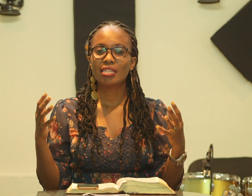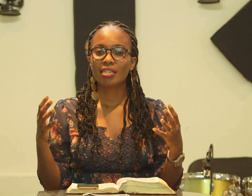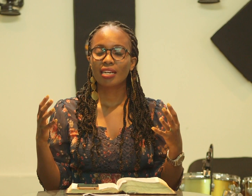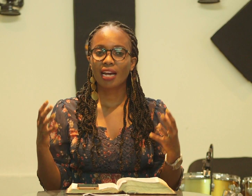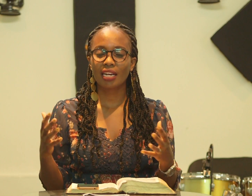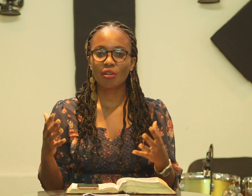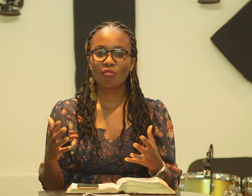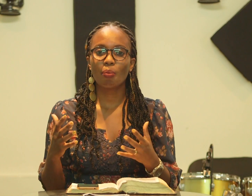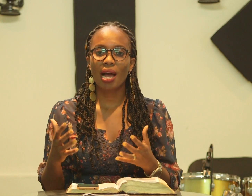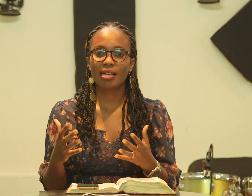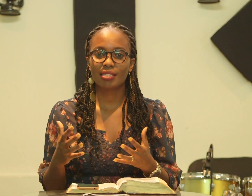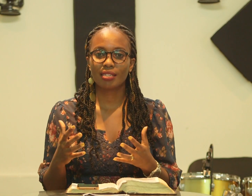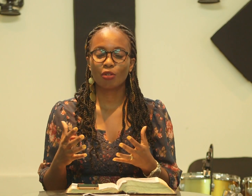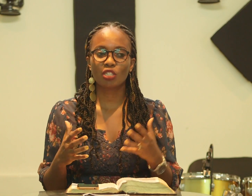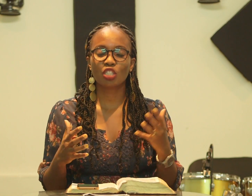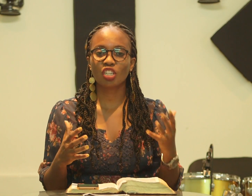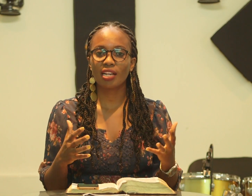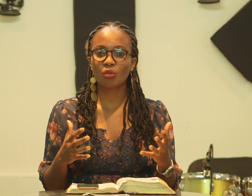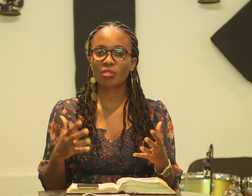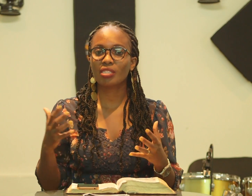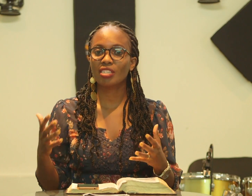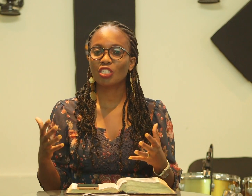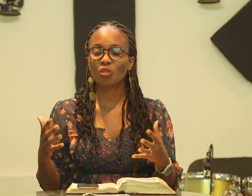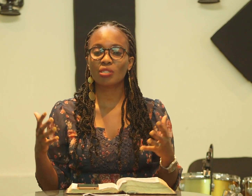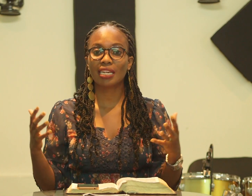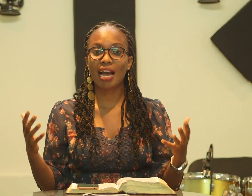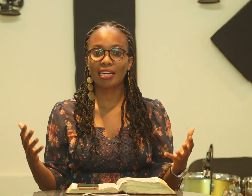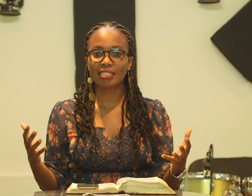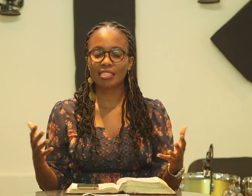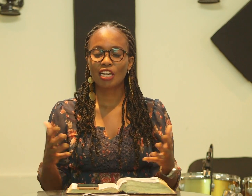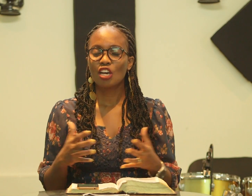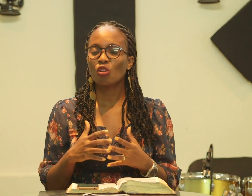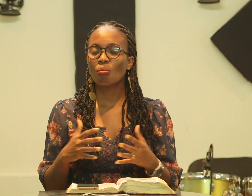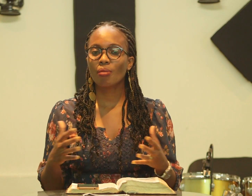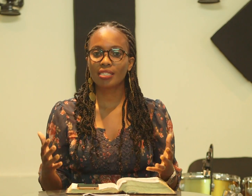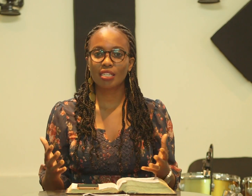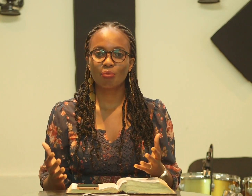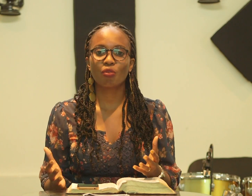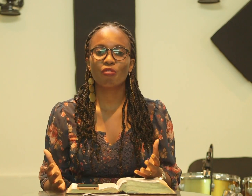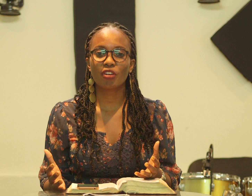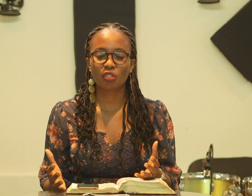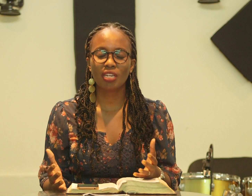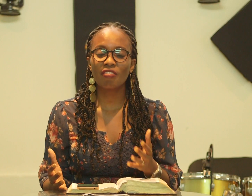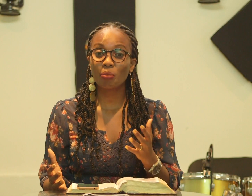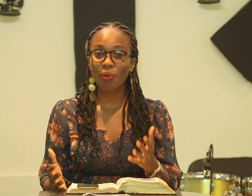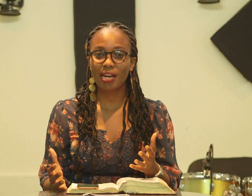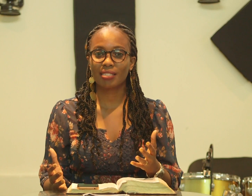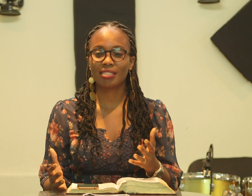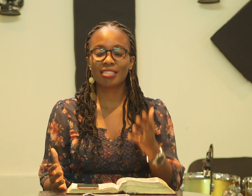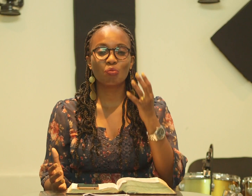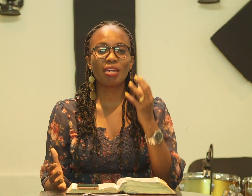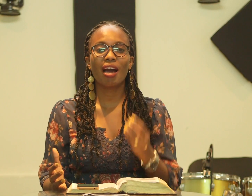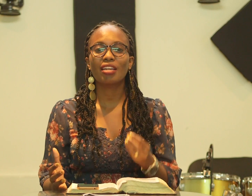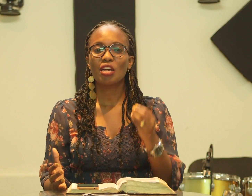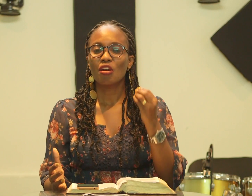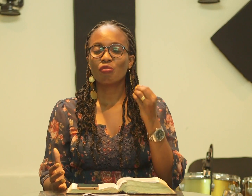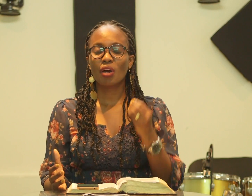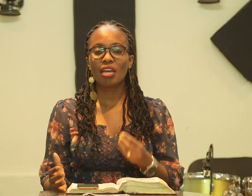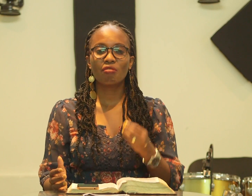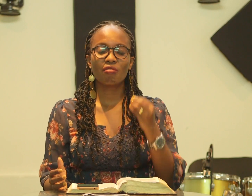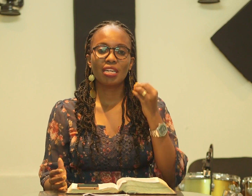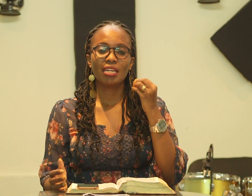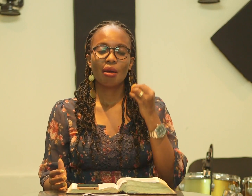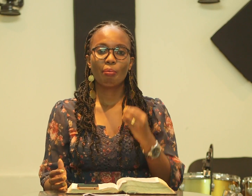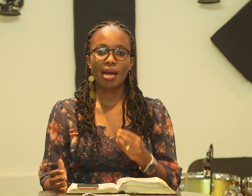any kind of a person, not a child, not a teenager, not an adult, no matter the profession, even pastors. It has been hard